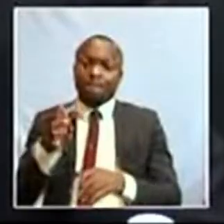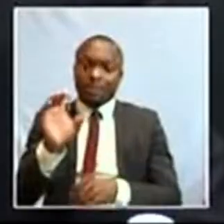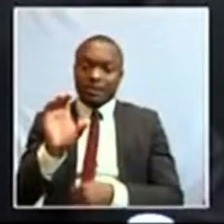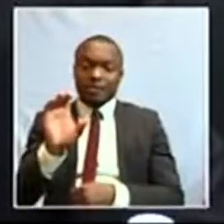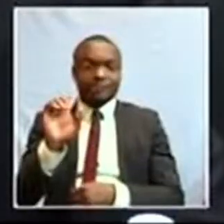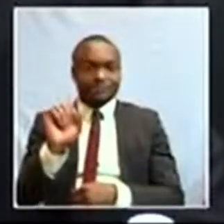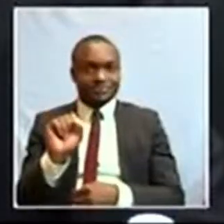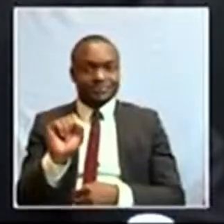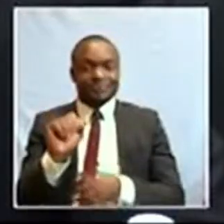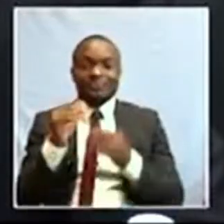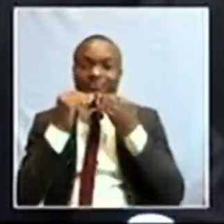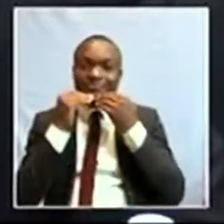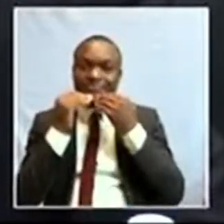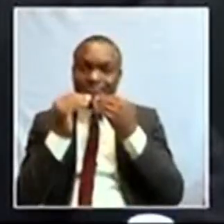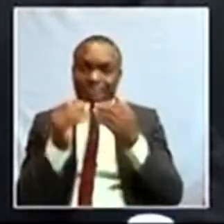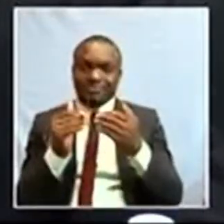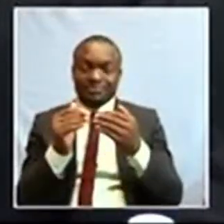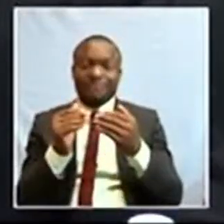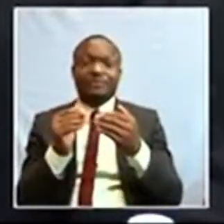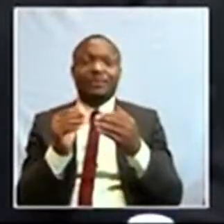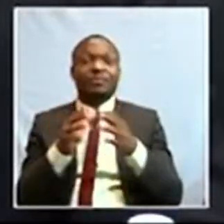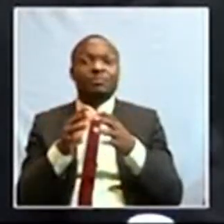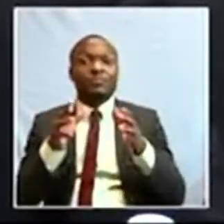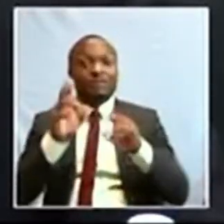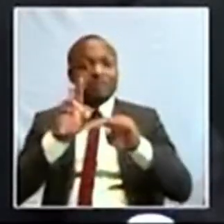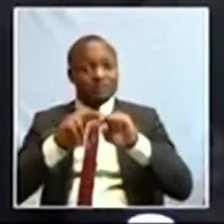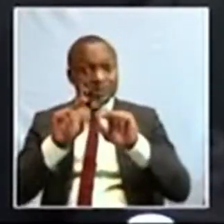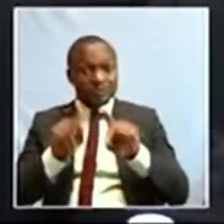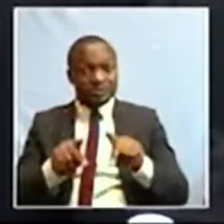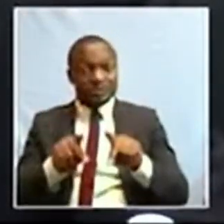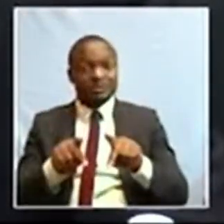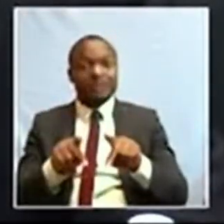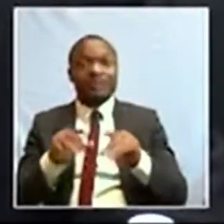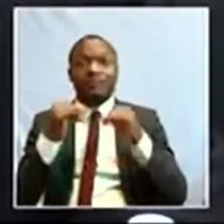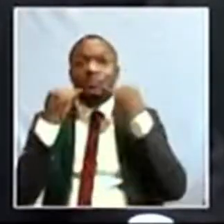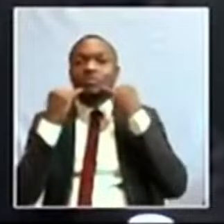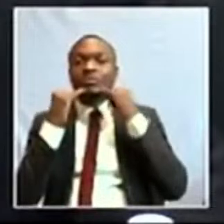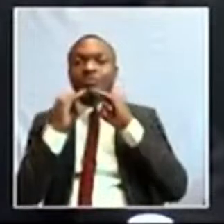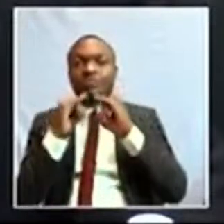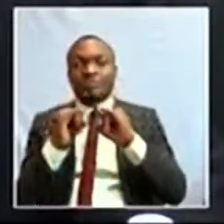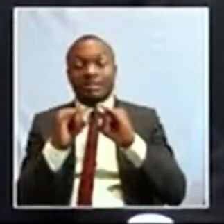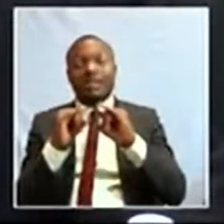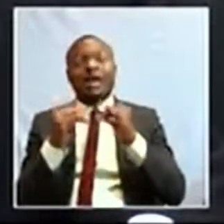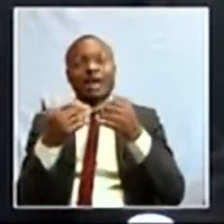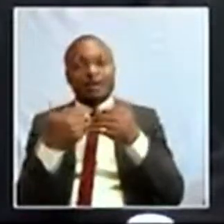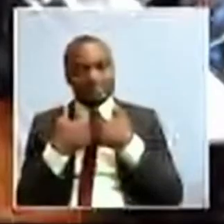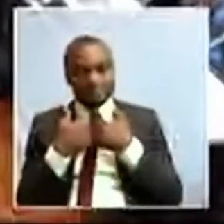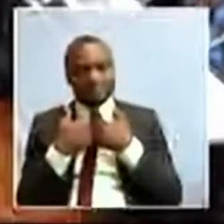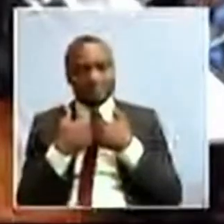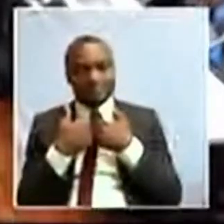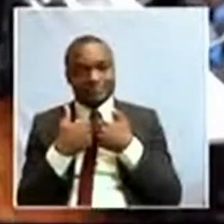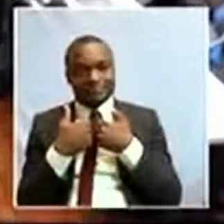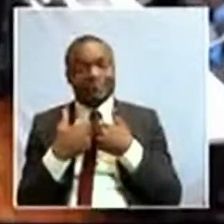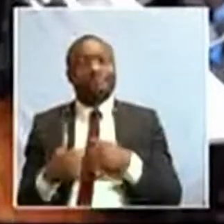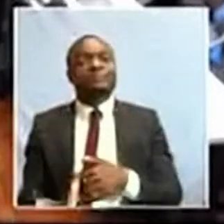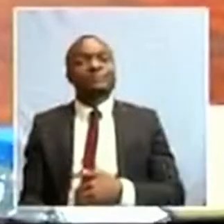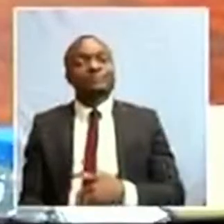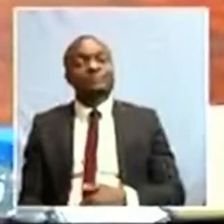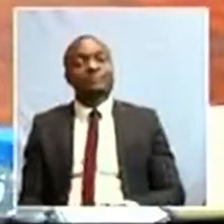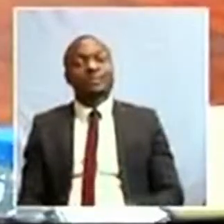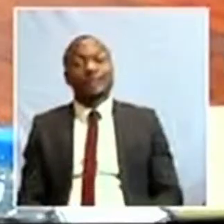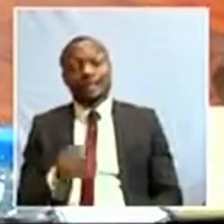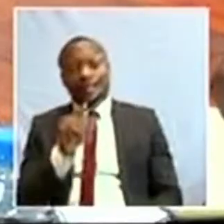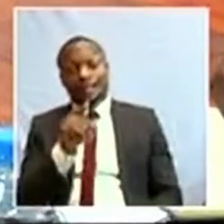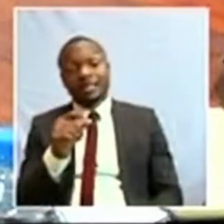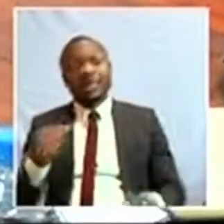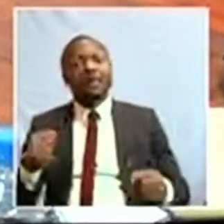Yes, yes. Thank you so much, Chair. From the information which I've gathered, that